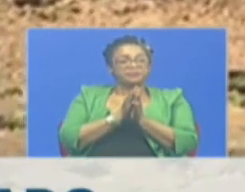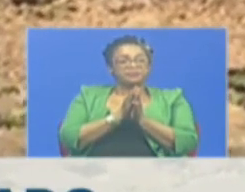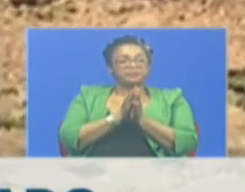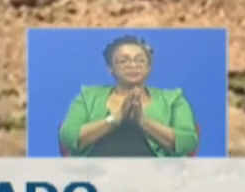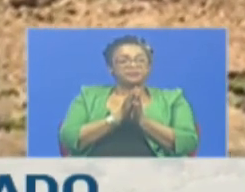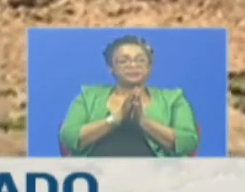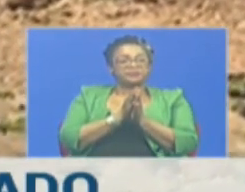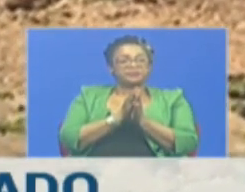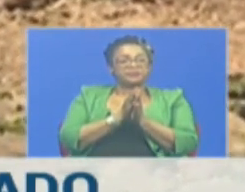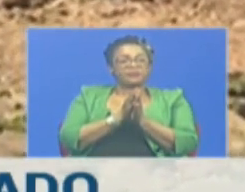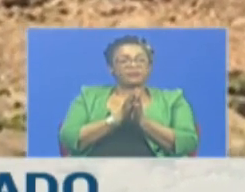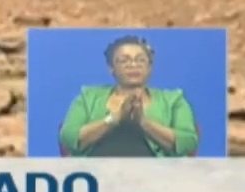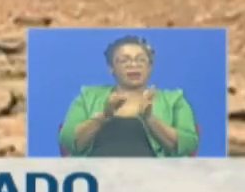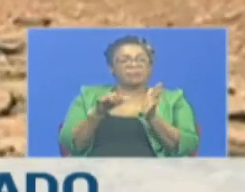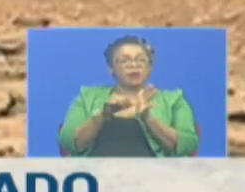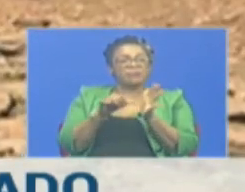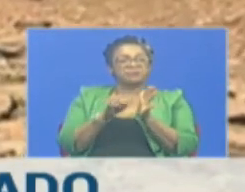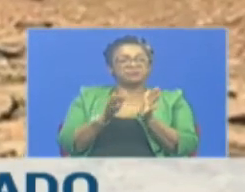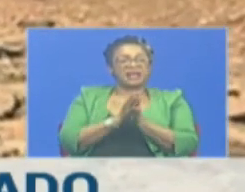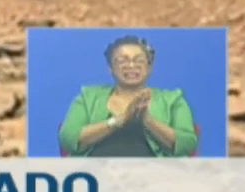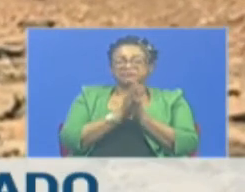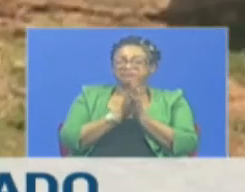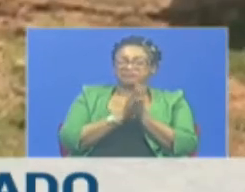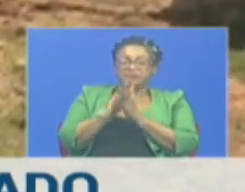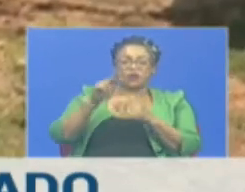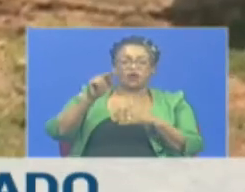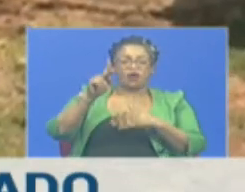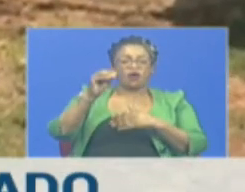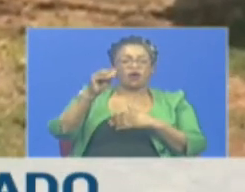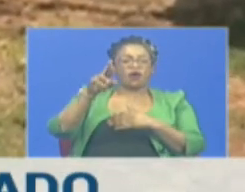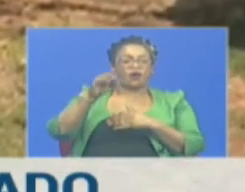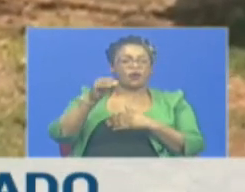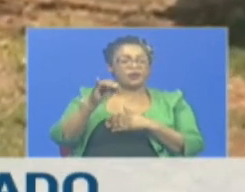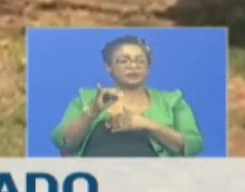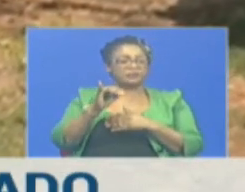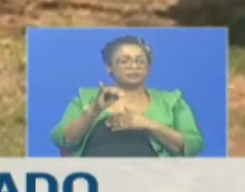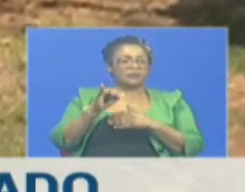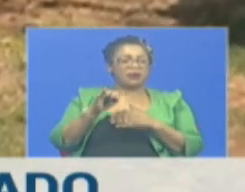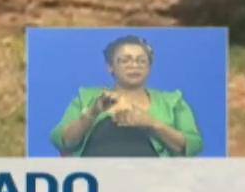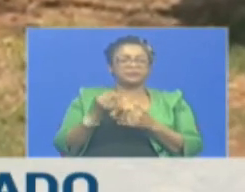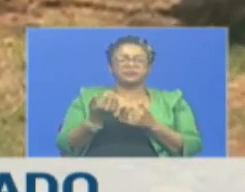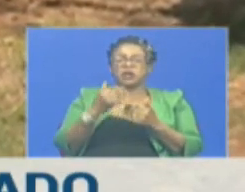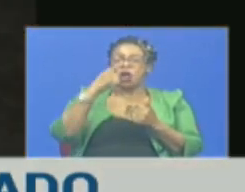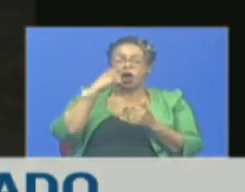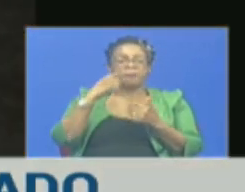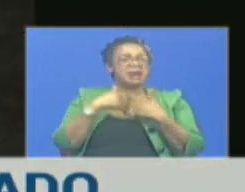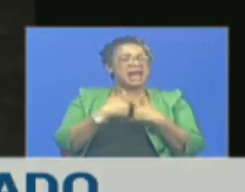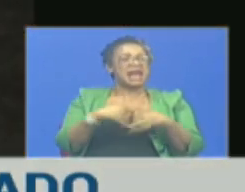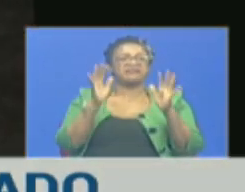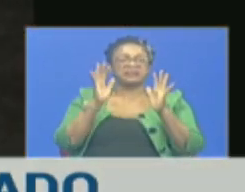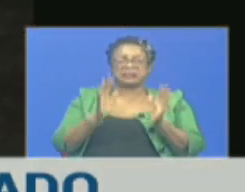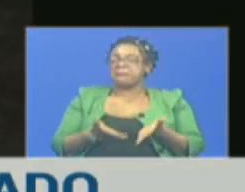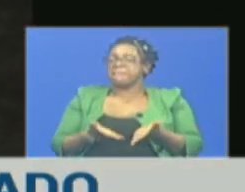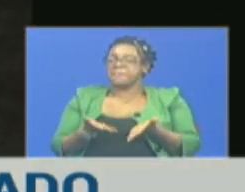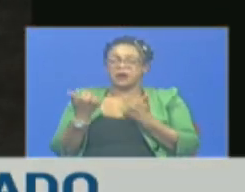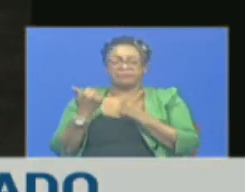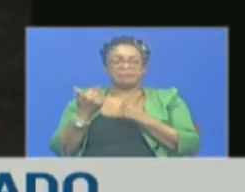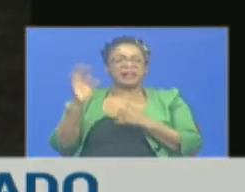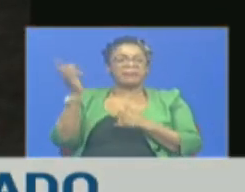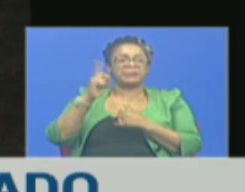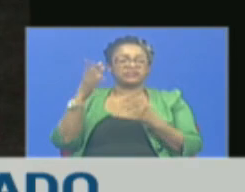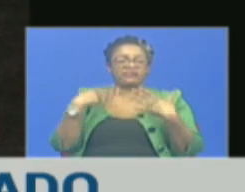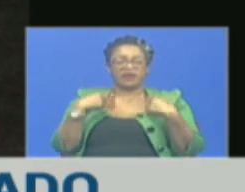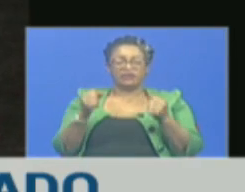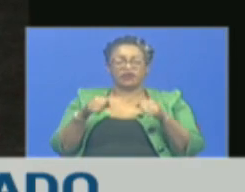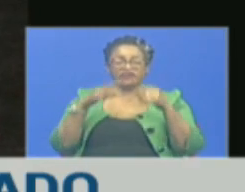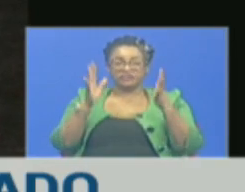Tension and anxiety in Goroi Ongatarongai. Deserted homesteads, evidence of the sweep by the Minister of Health officials here